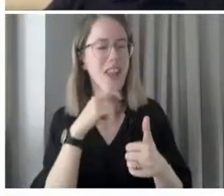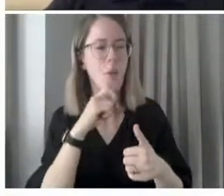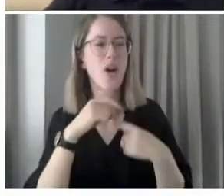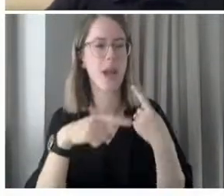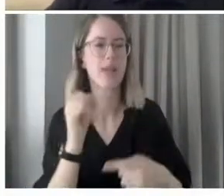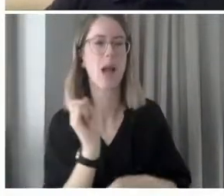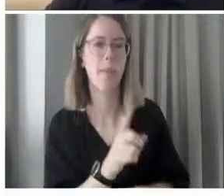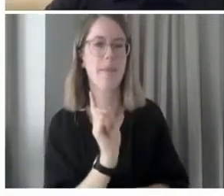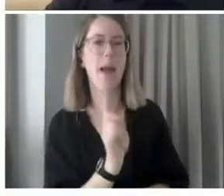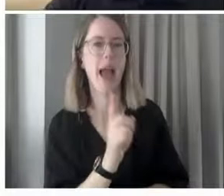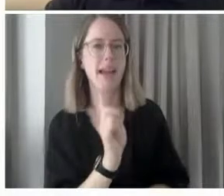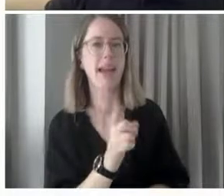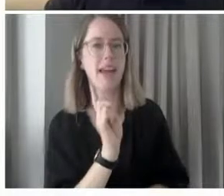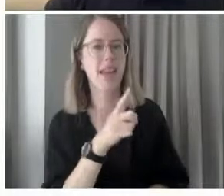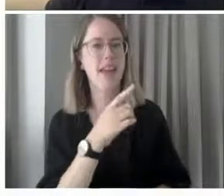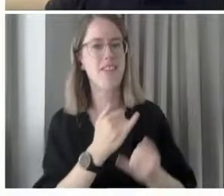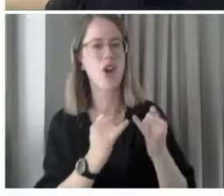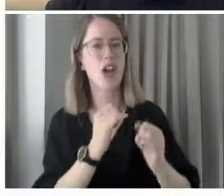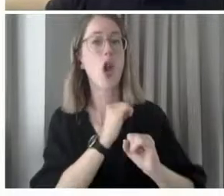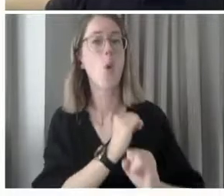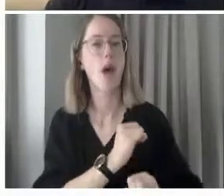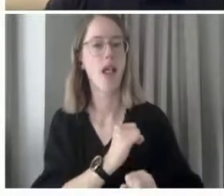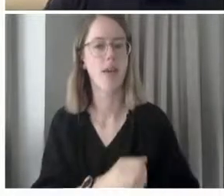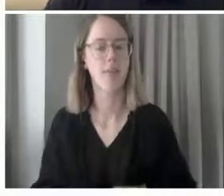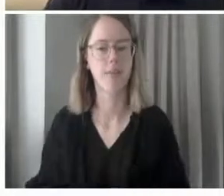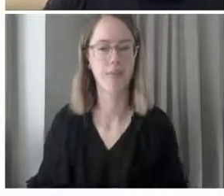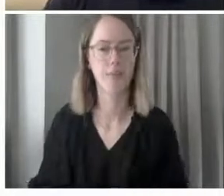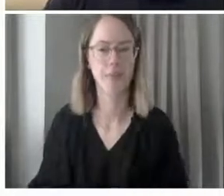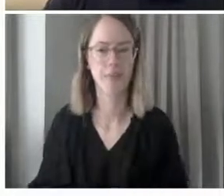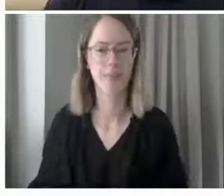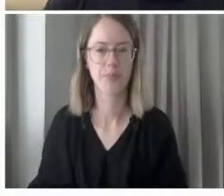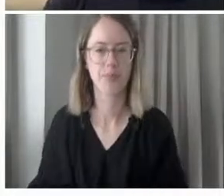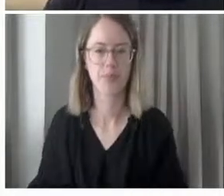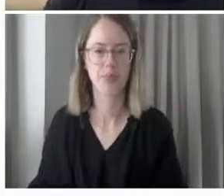back. They're super loyal. Okay.